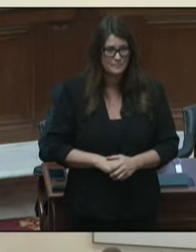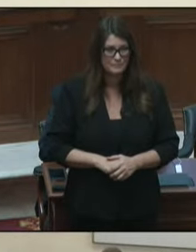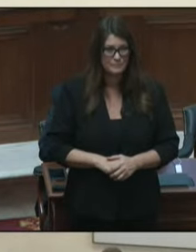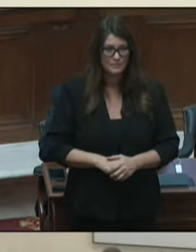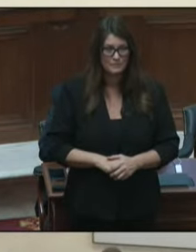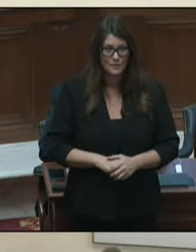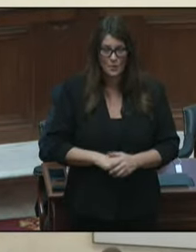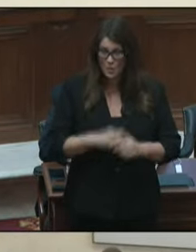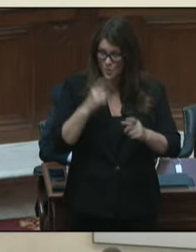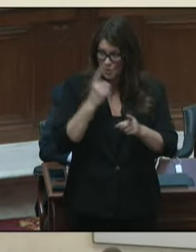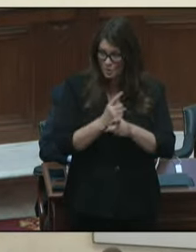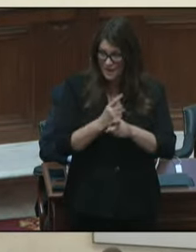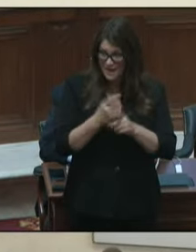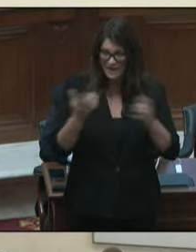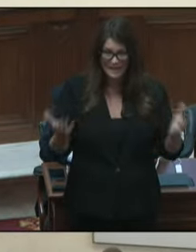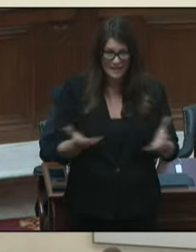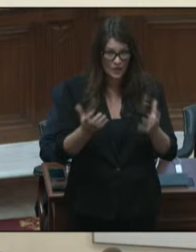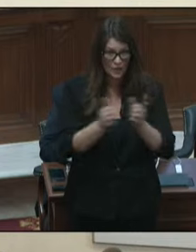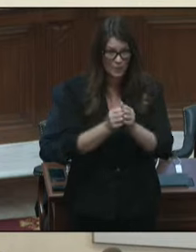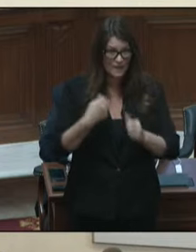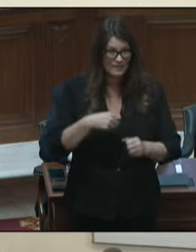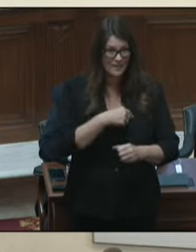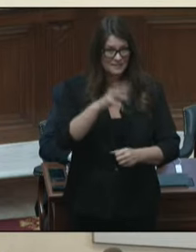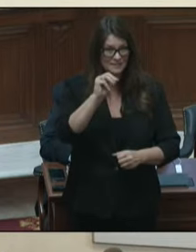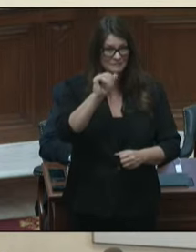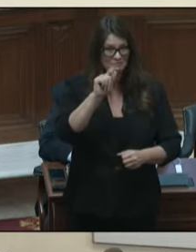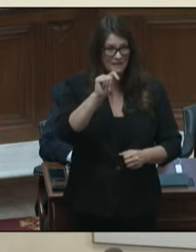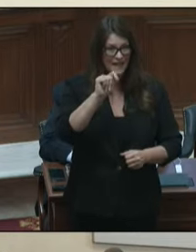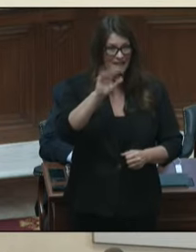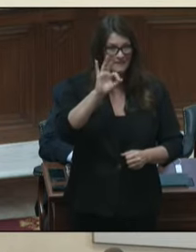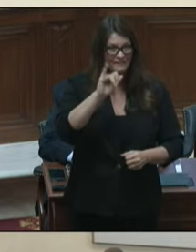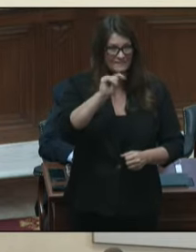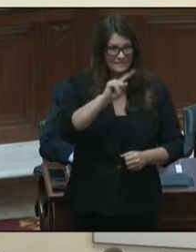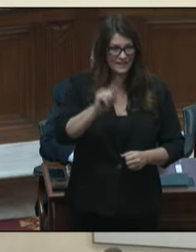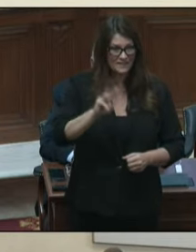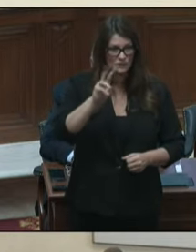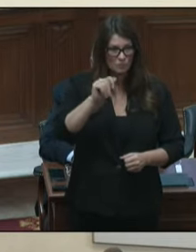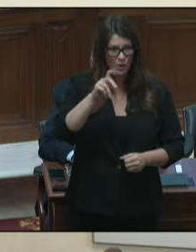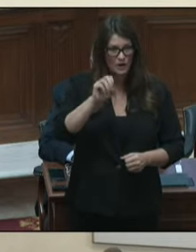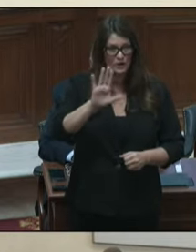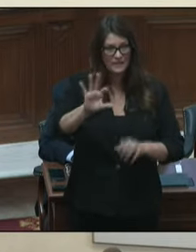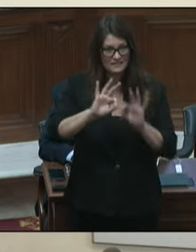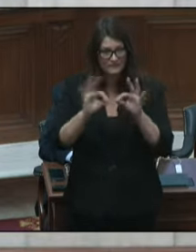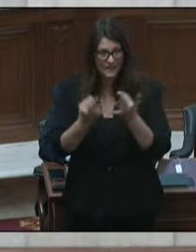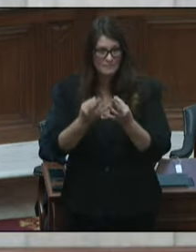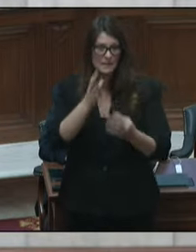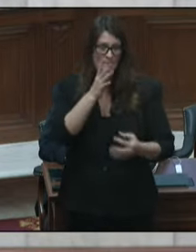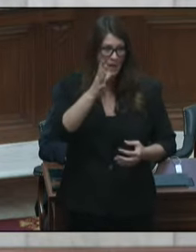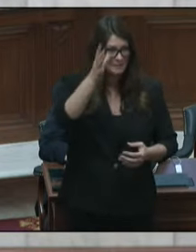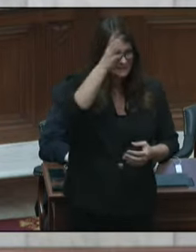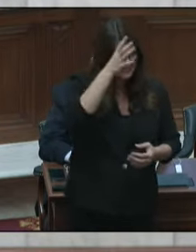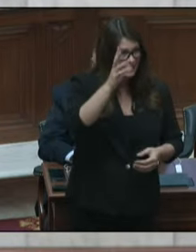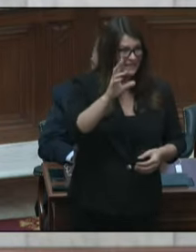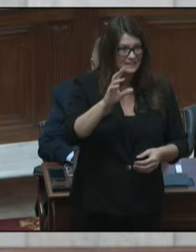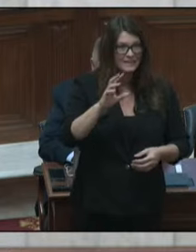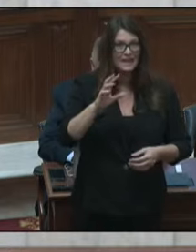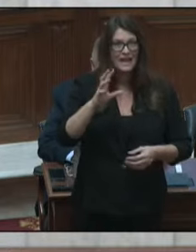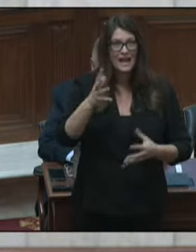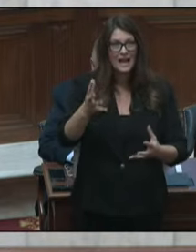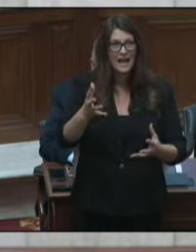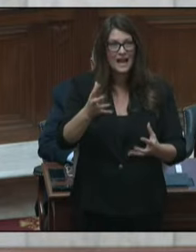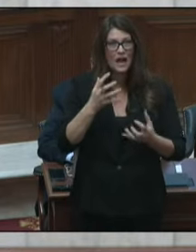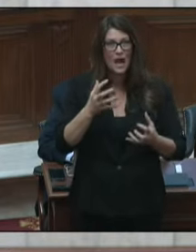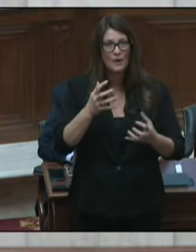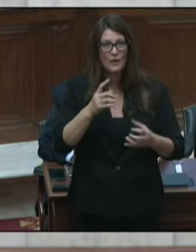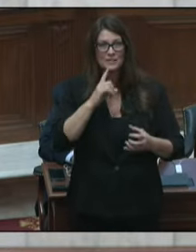Some way right here with us is Matt Fitzwater and his family, his mom and dad, Donna and Randy. And I want the roof